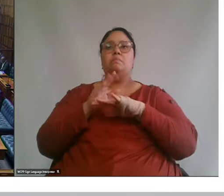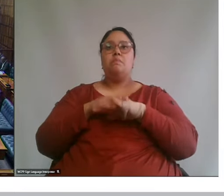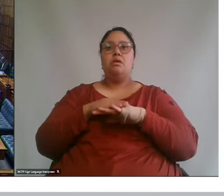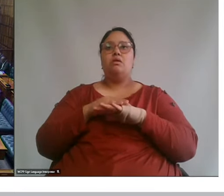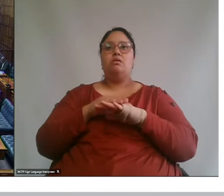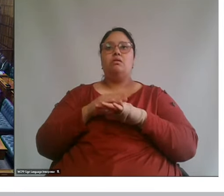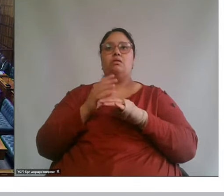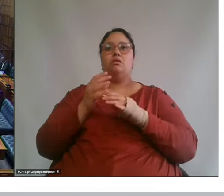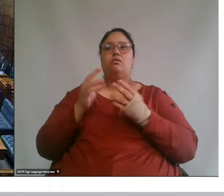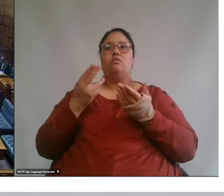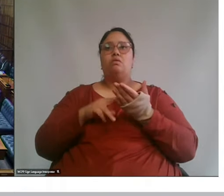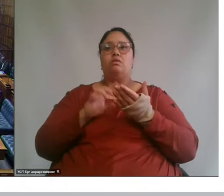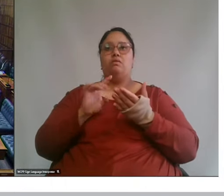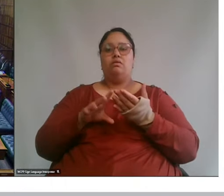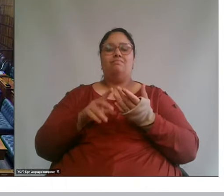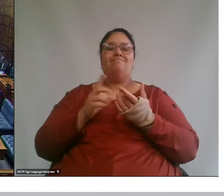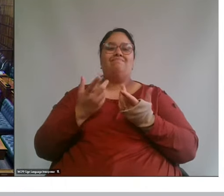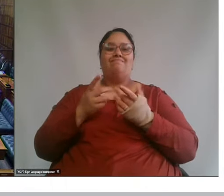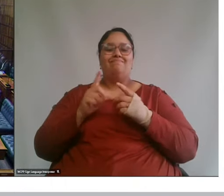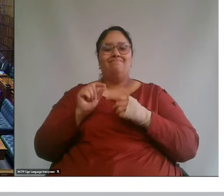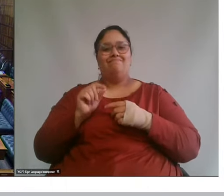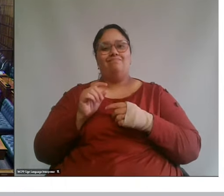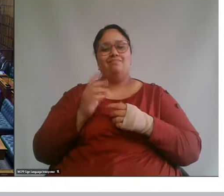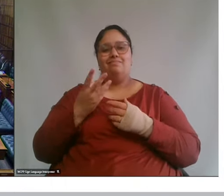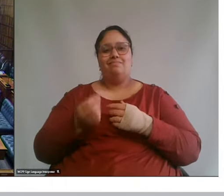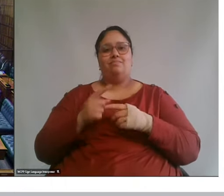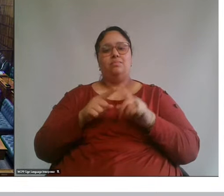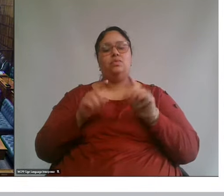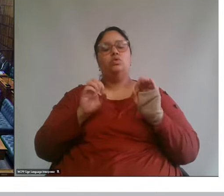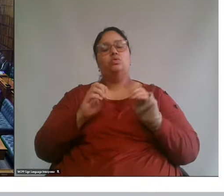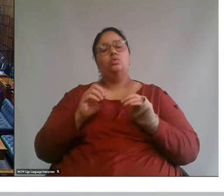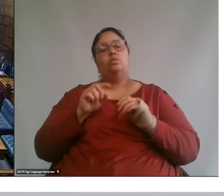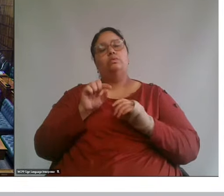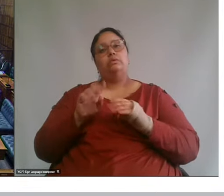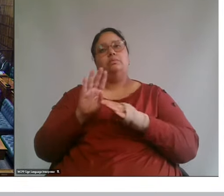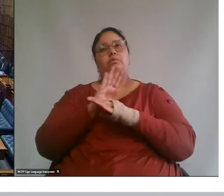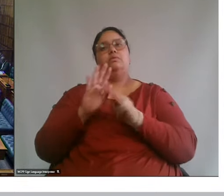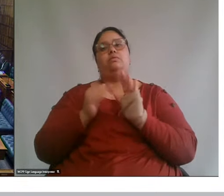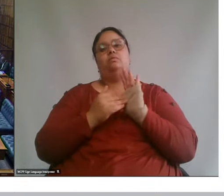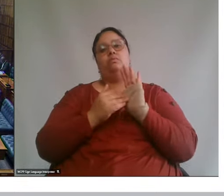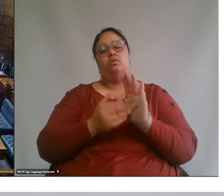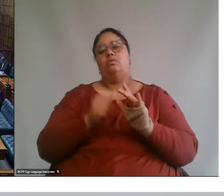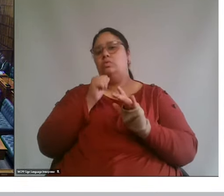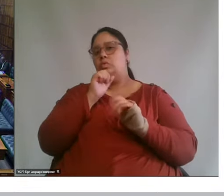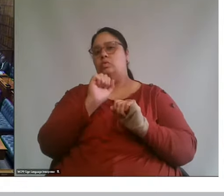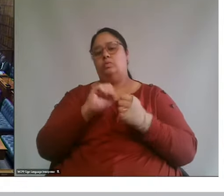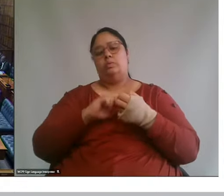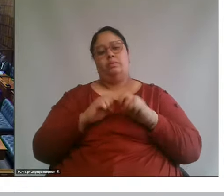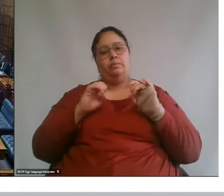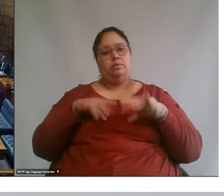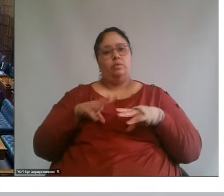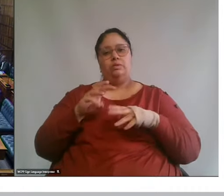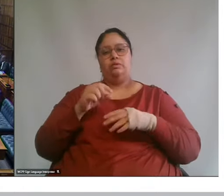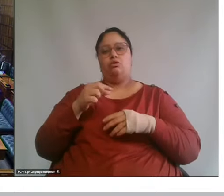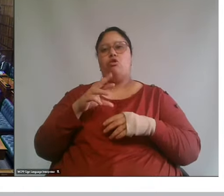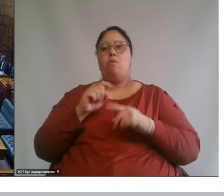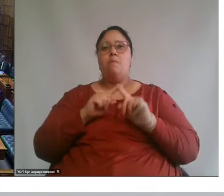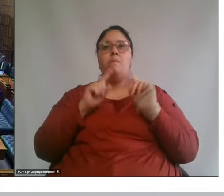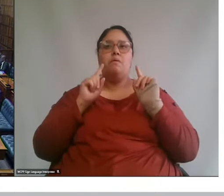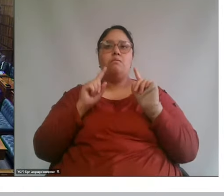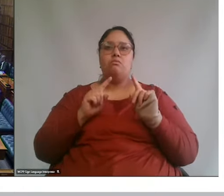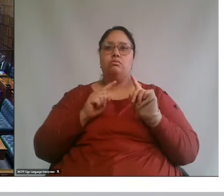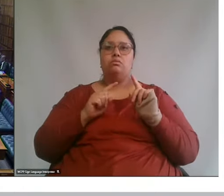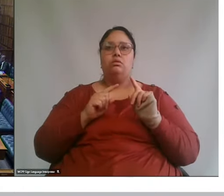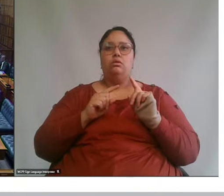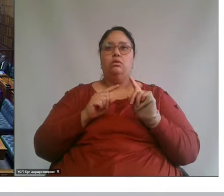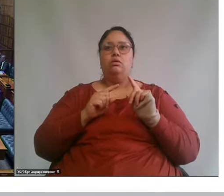um this these ladies so it's the business model it is not your problem is westc but I'm just giving you